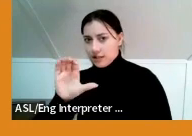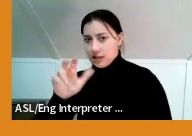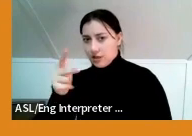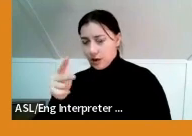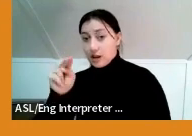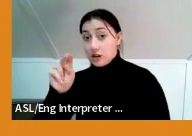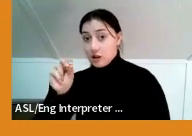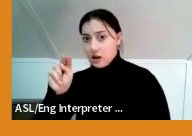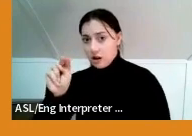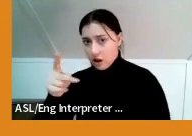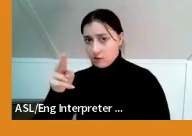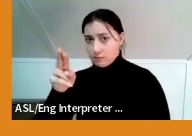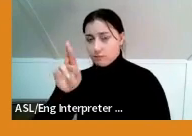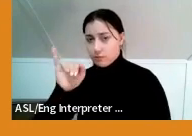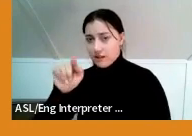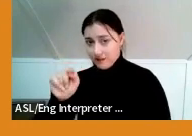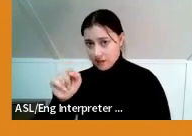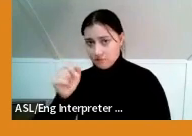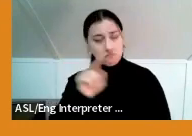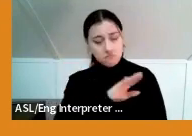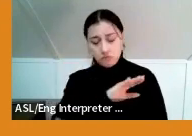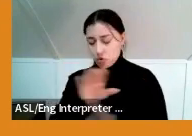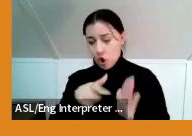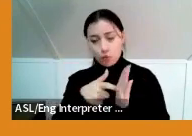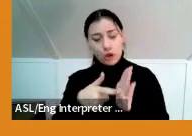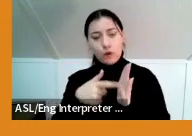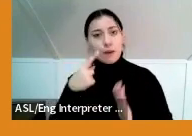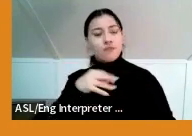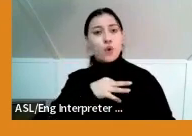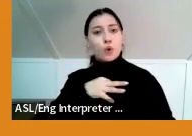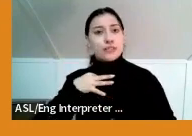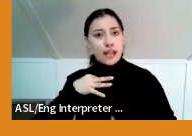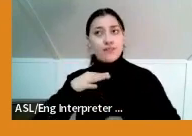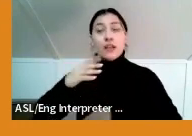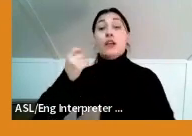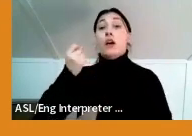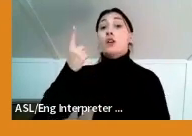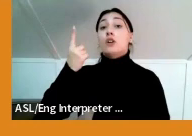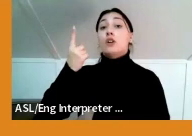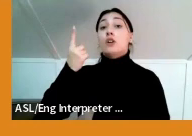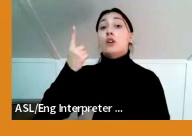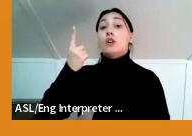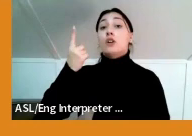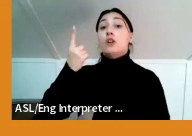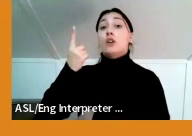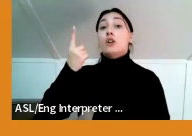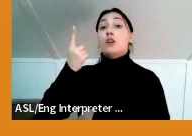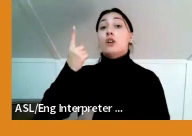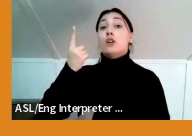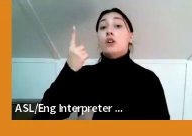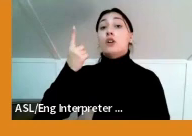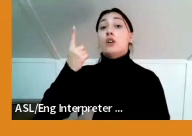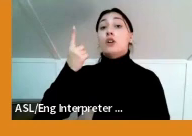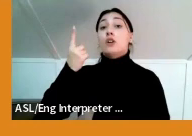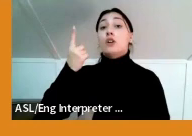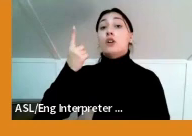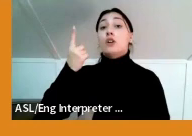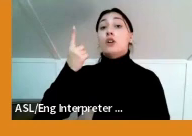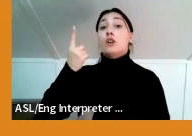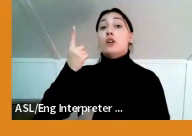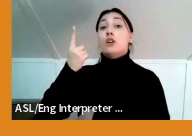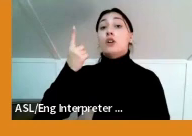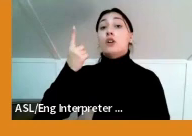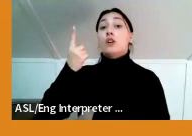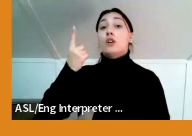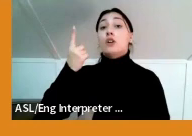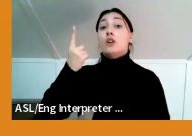nonprofit organizations. The minimum 30-hour a week dedicated full-time staff person only applies